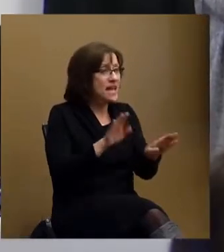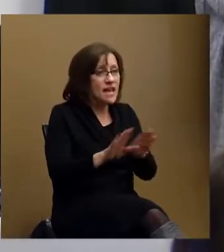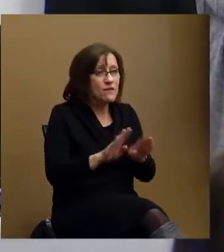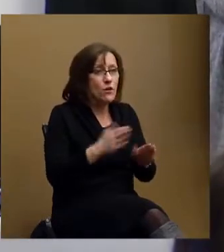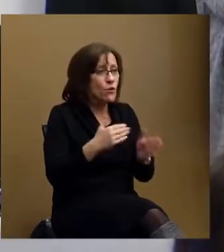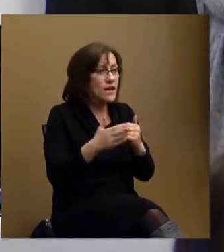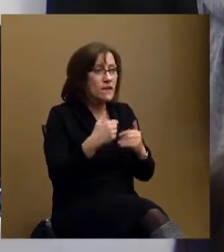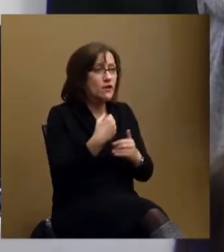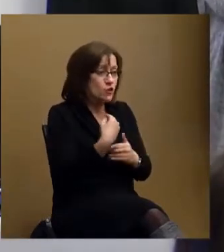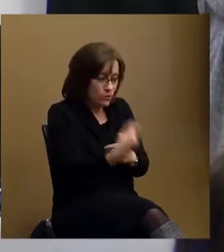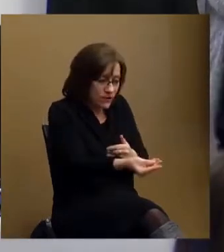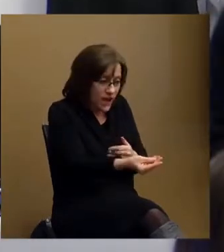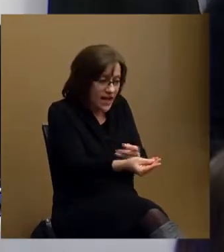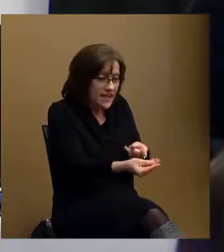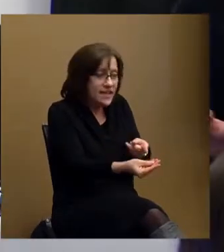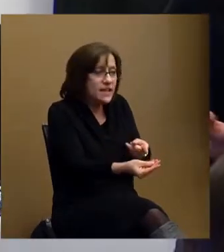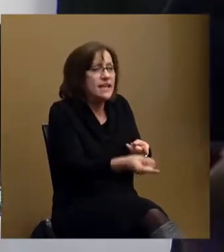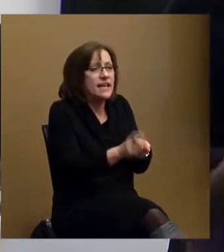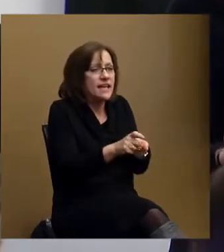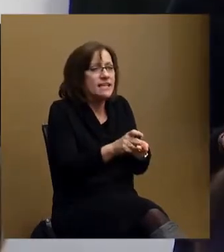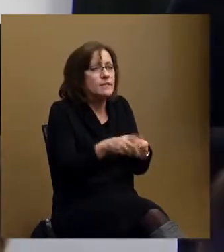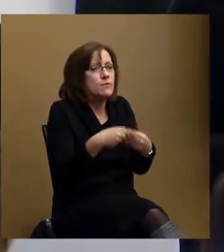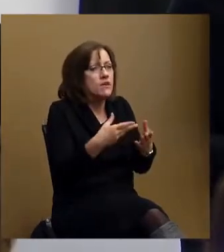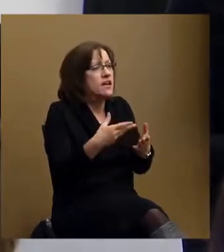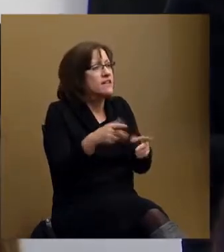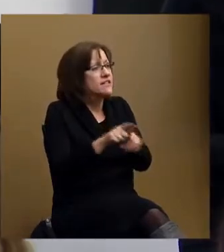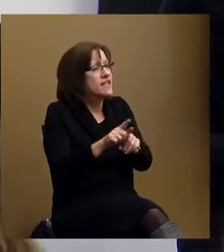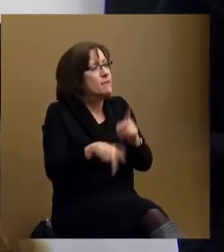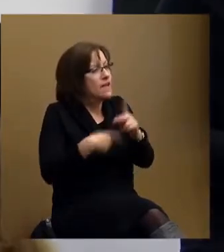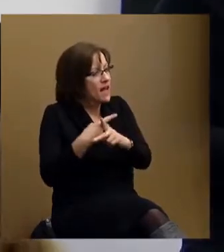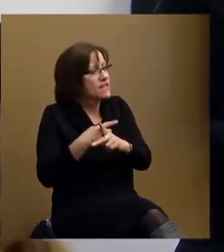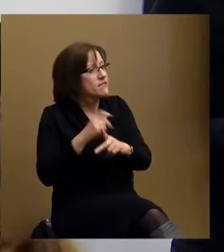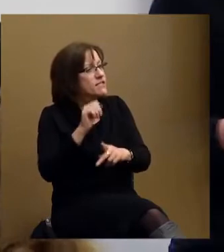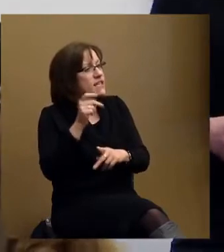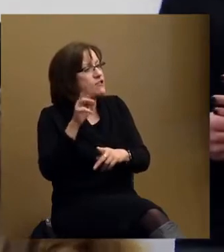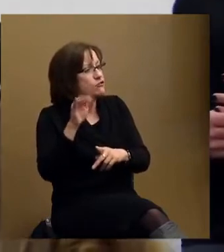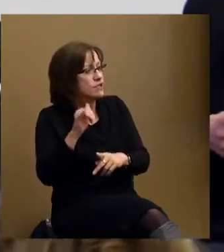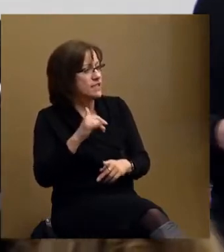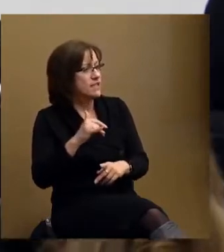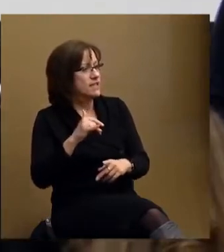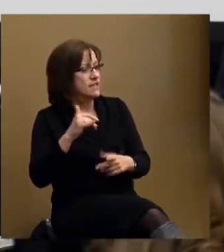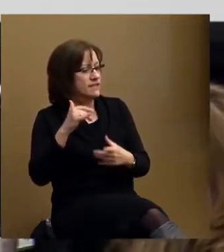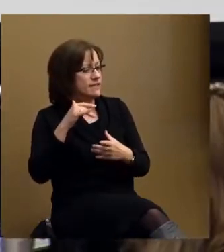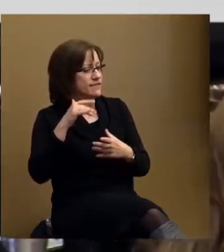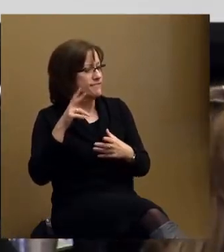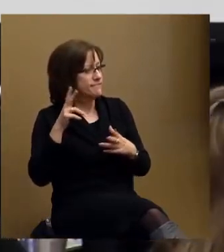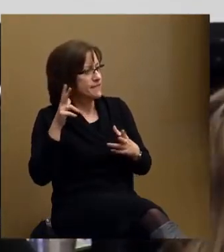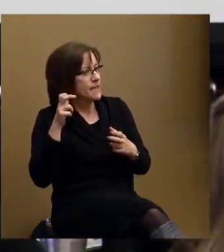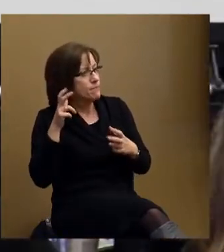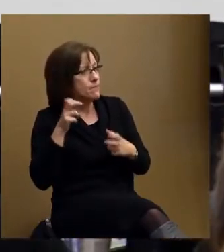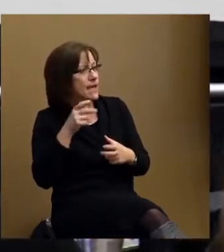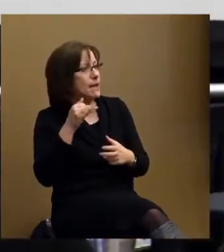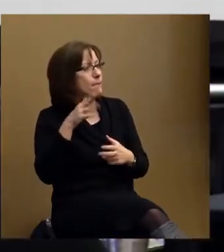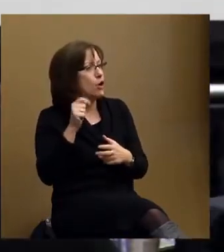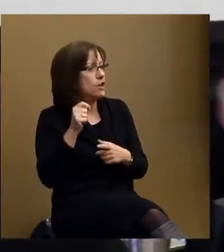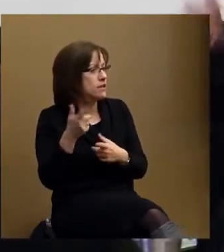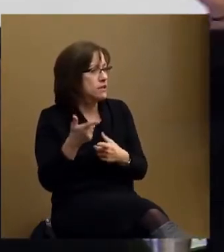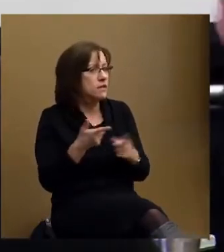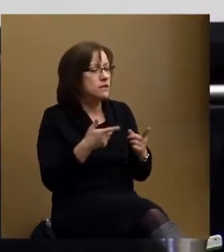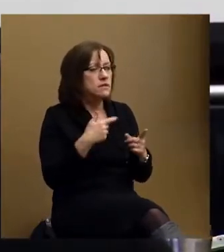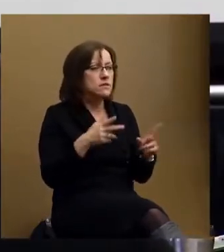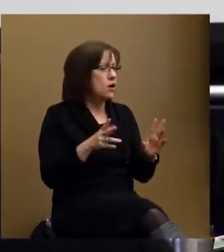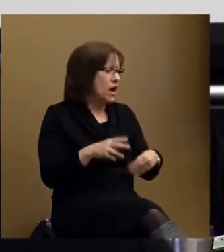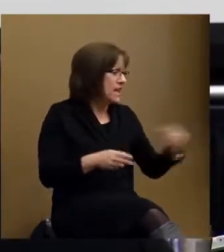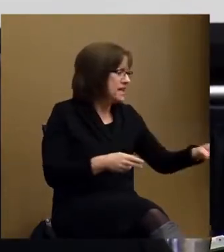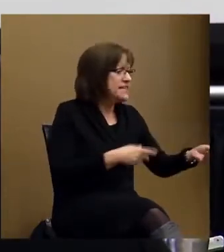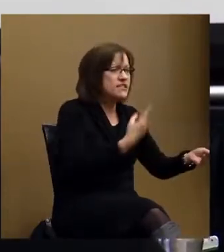has to provide the same type of sensory input. So, you know, I'll have people all the time like, well, they need a fidget,